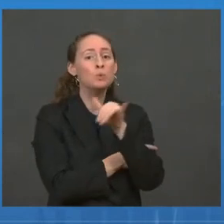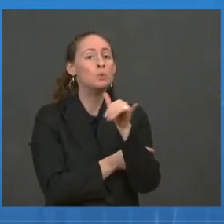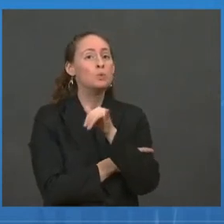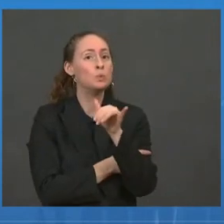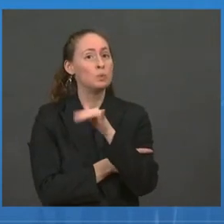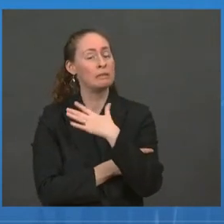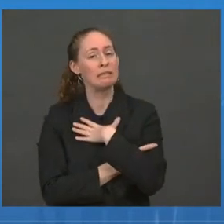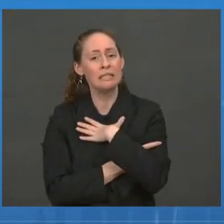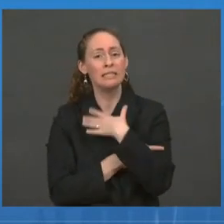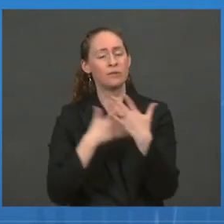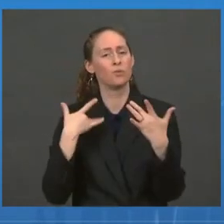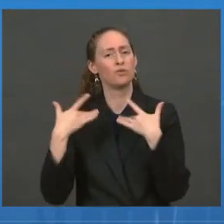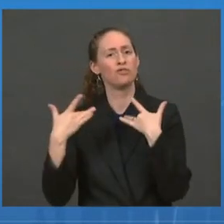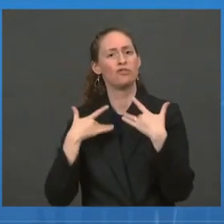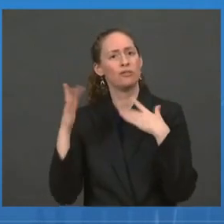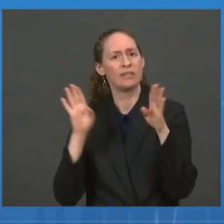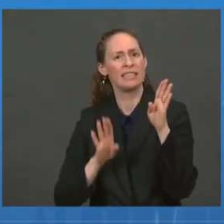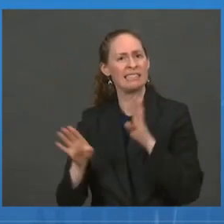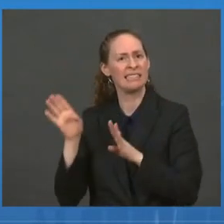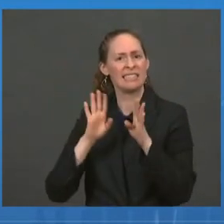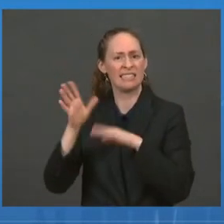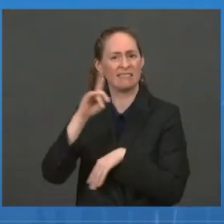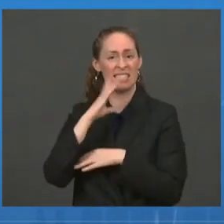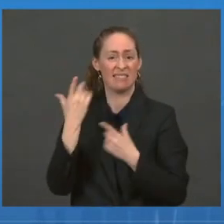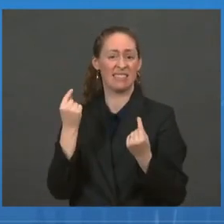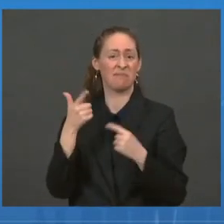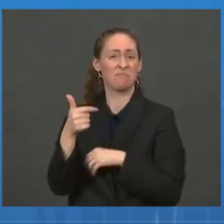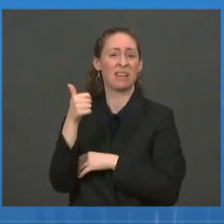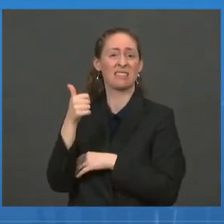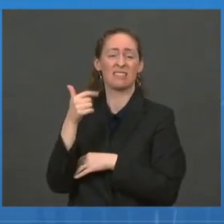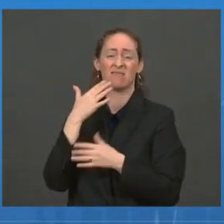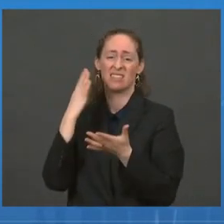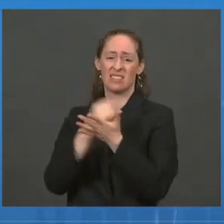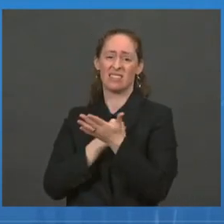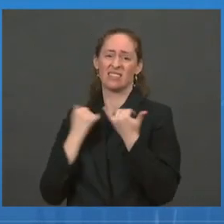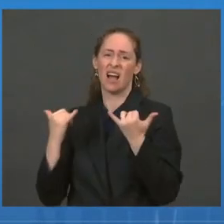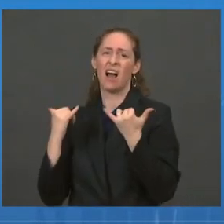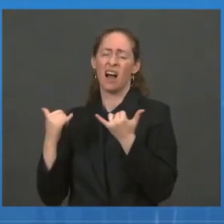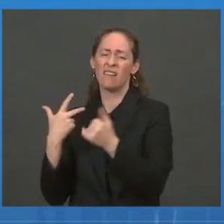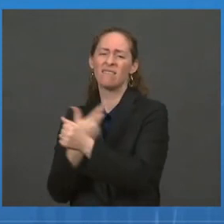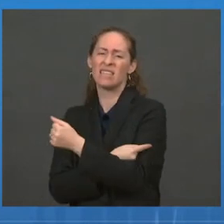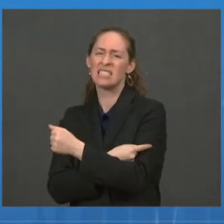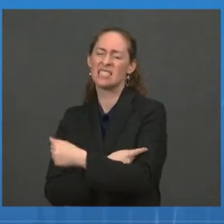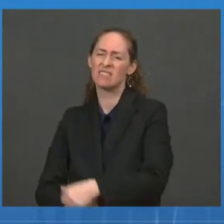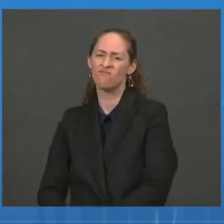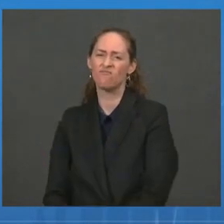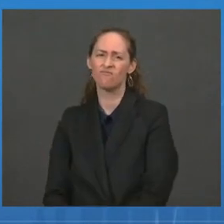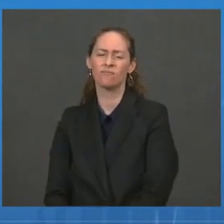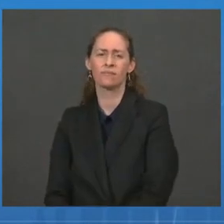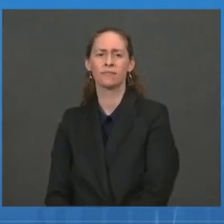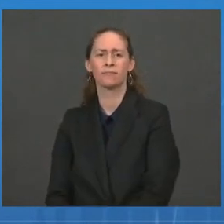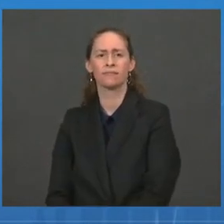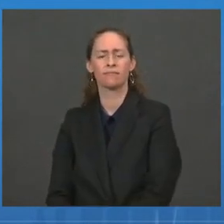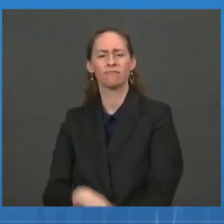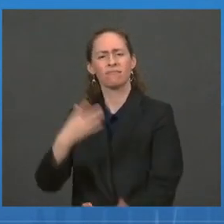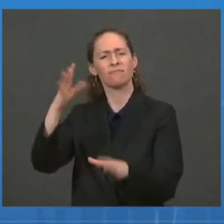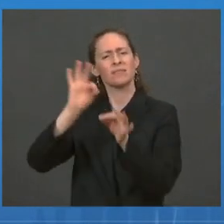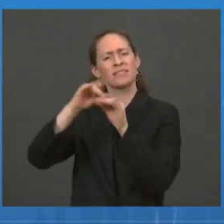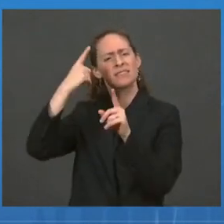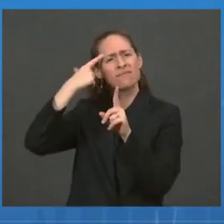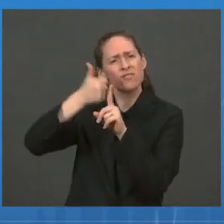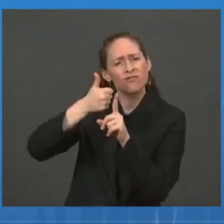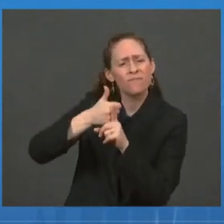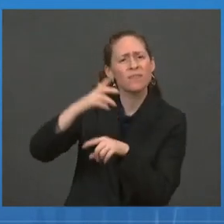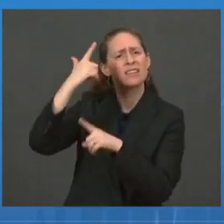it's the right thing to do for your own health and safety and from everyone around you in your community the significant